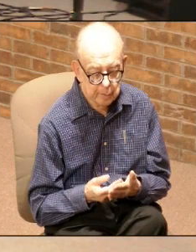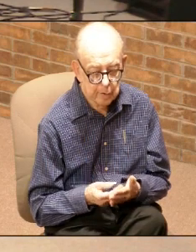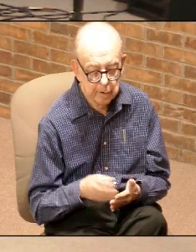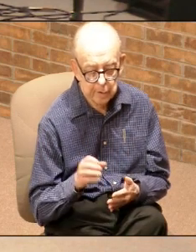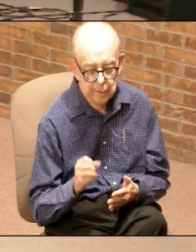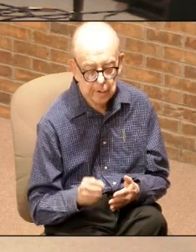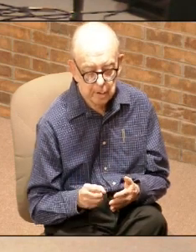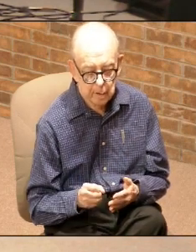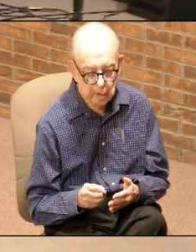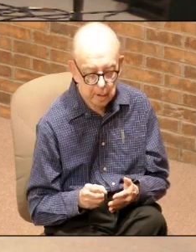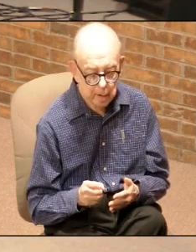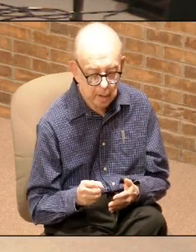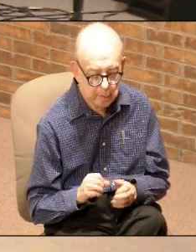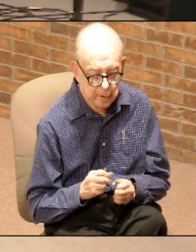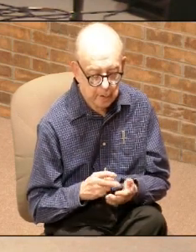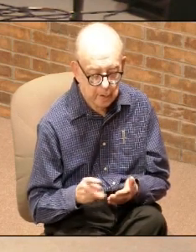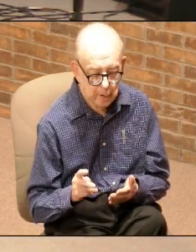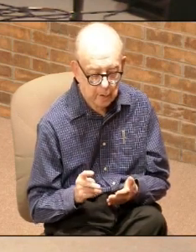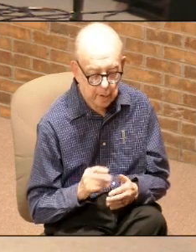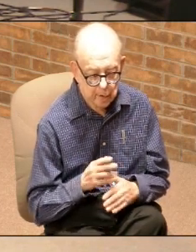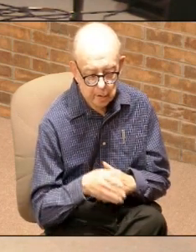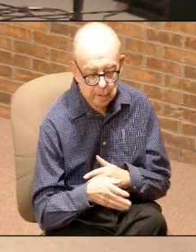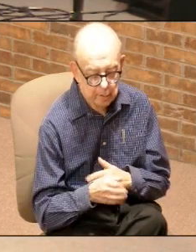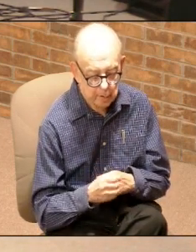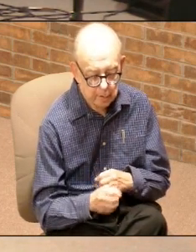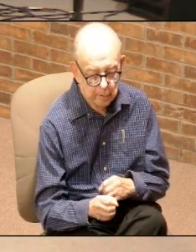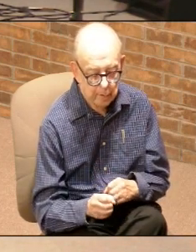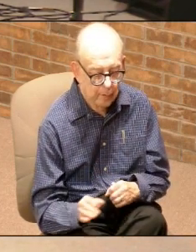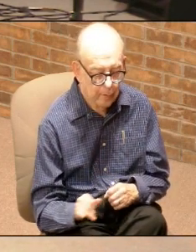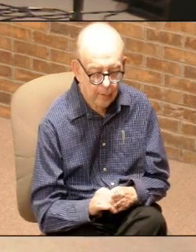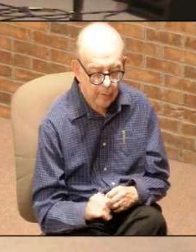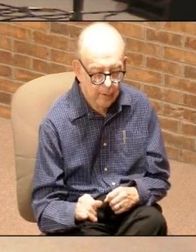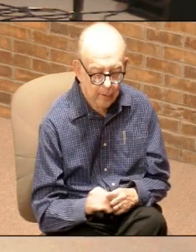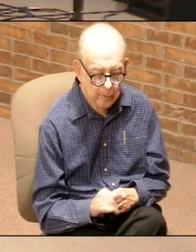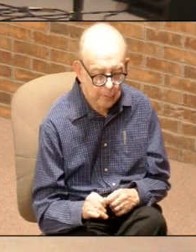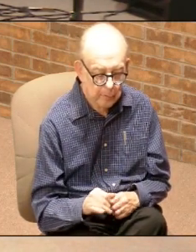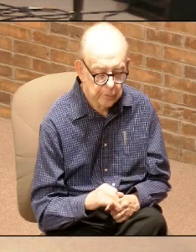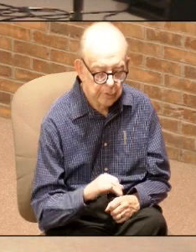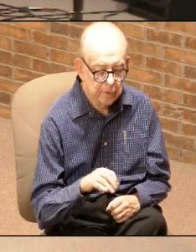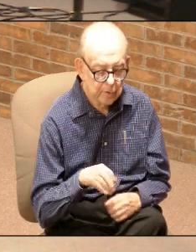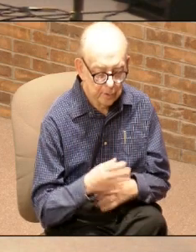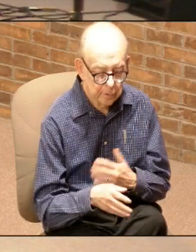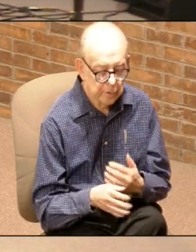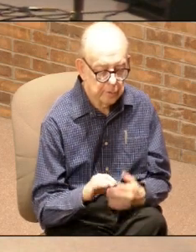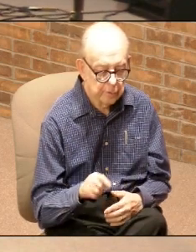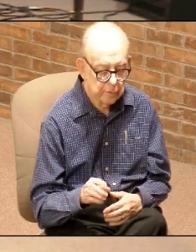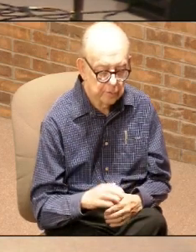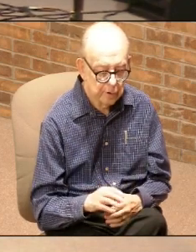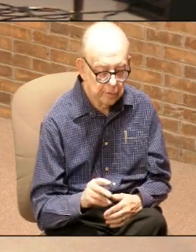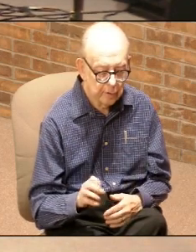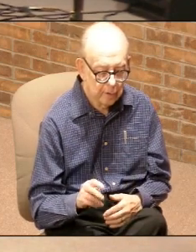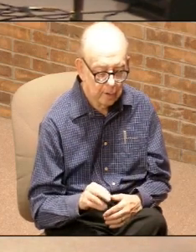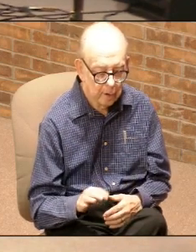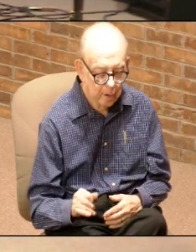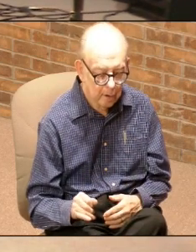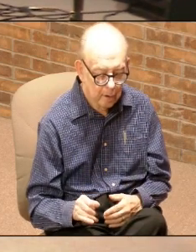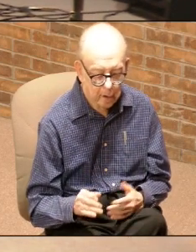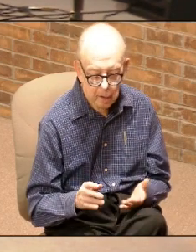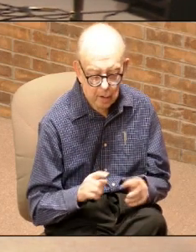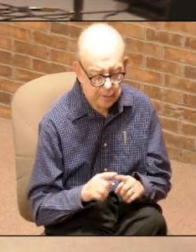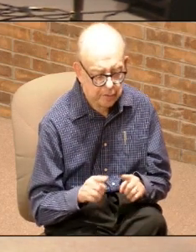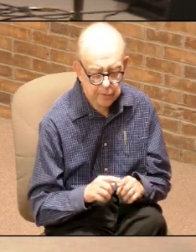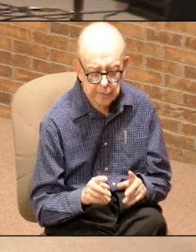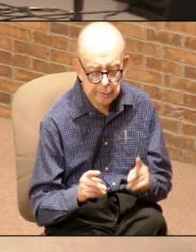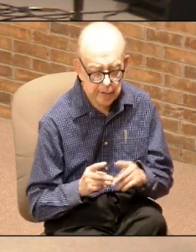have to make that payment. And then across the street on that same side was J.C. Penney's. And then there was also Me House, and there was all